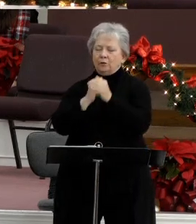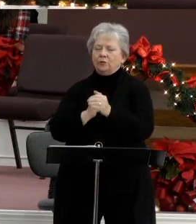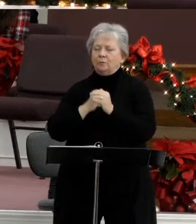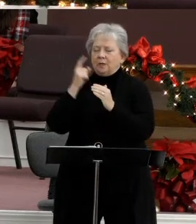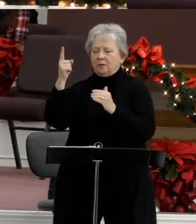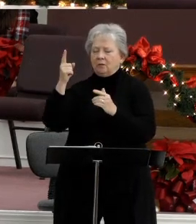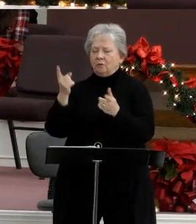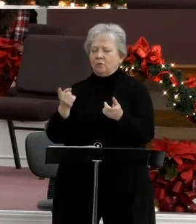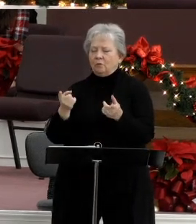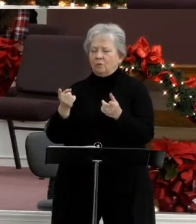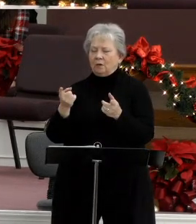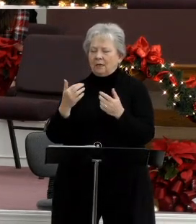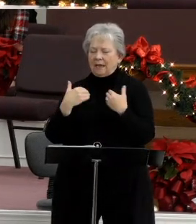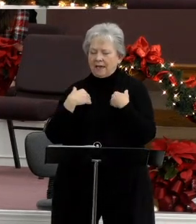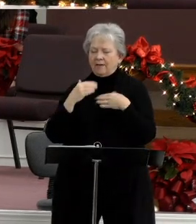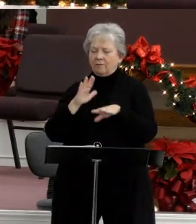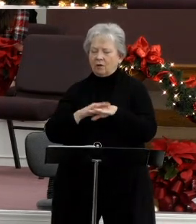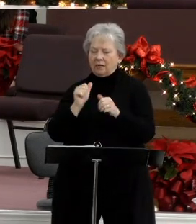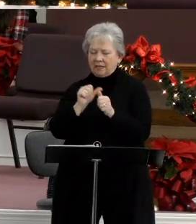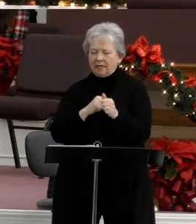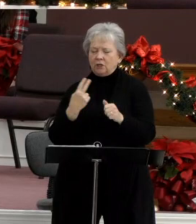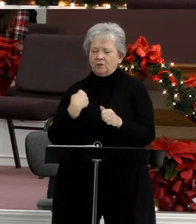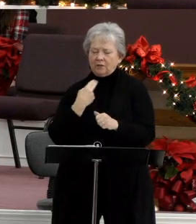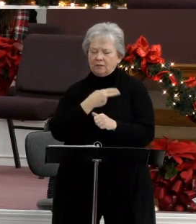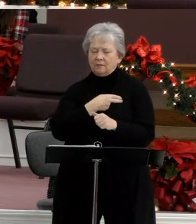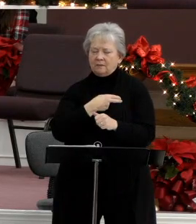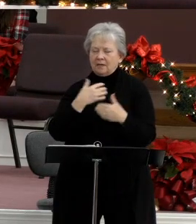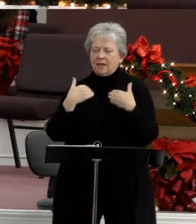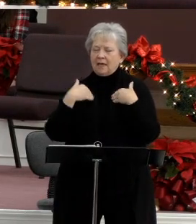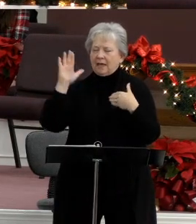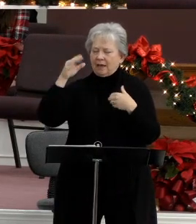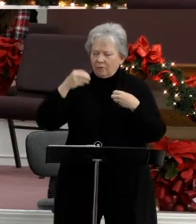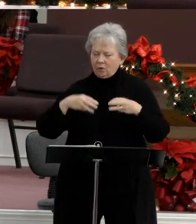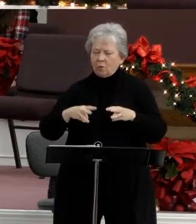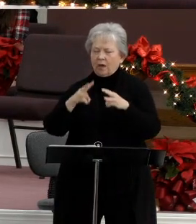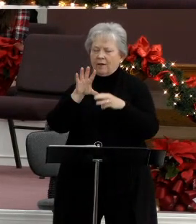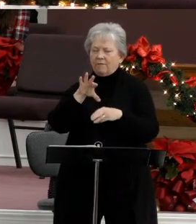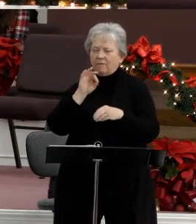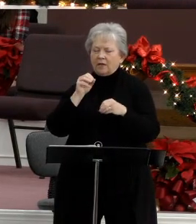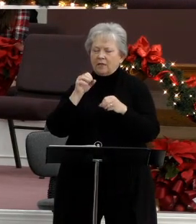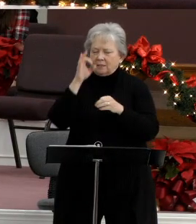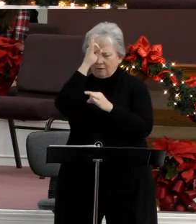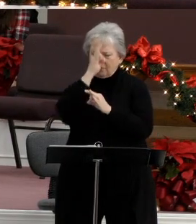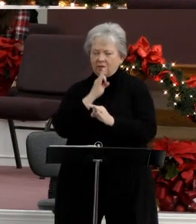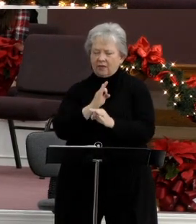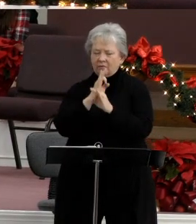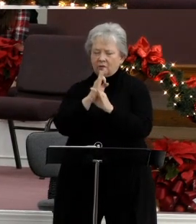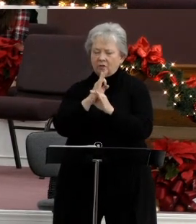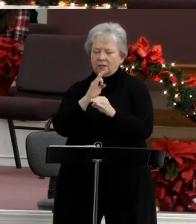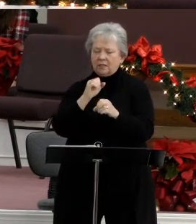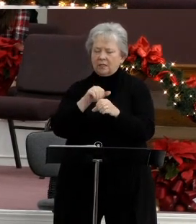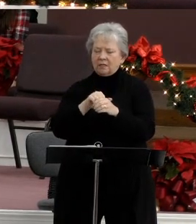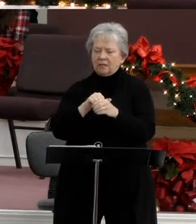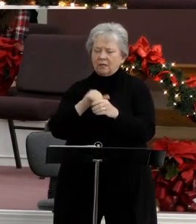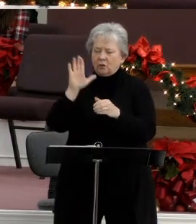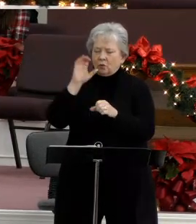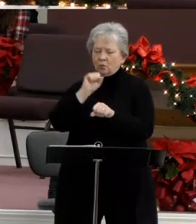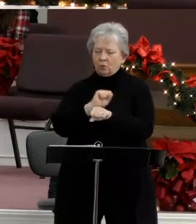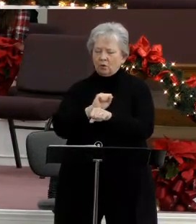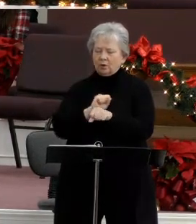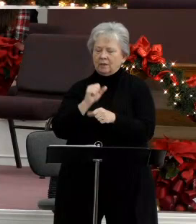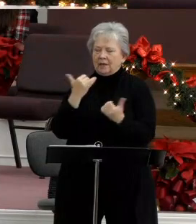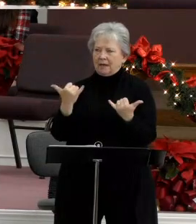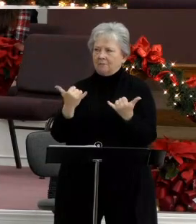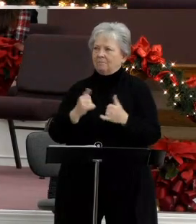us. So, Lord, have your way with us. Find us faithful in our worship now. We pray in Jesus' name. Amen.